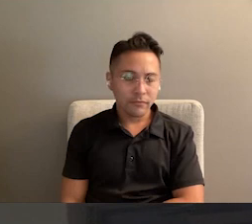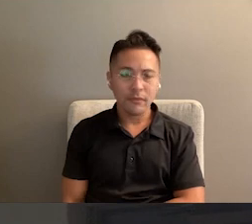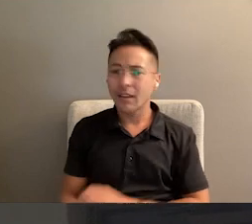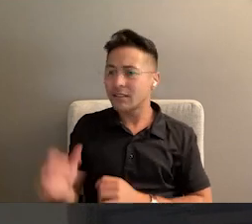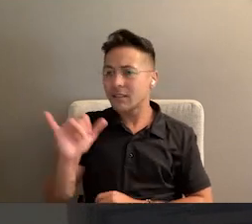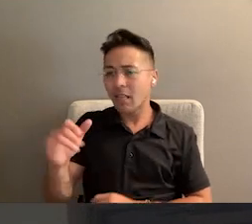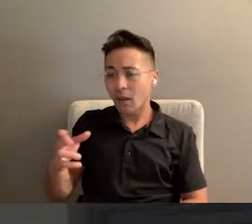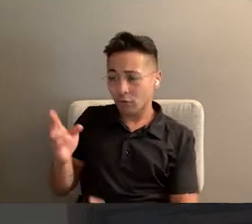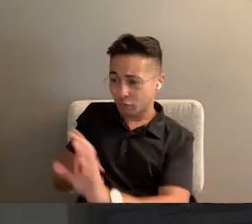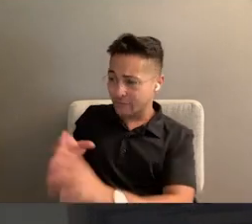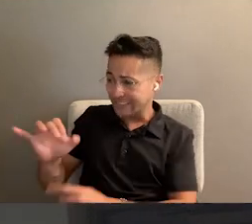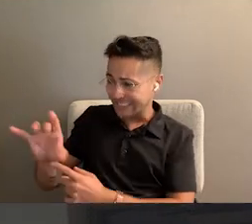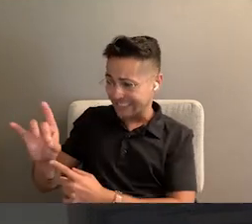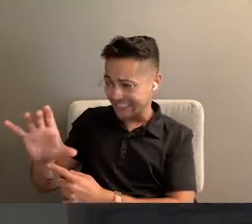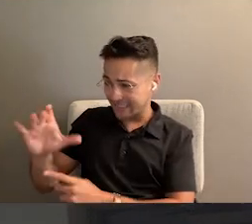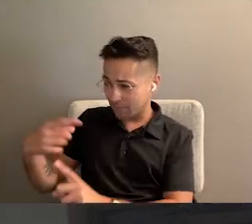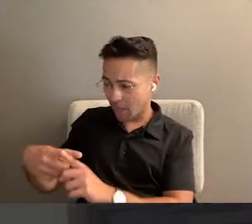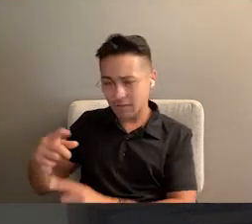So